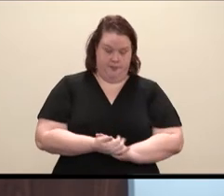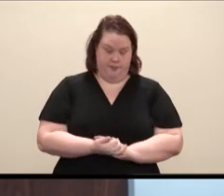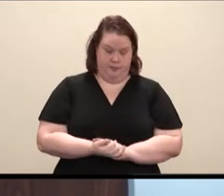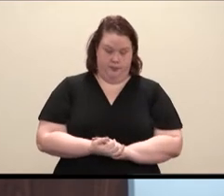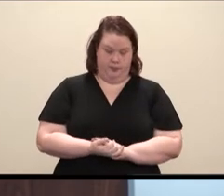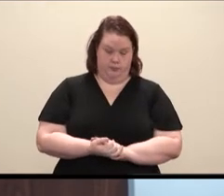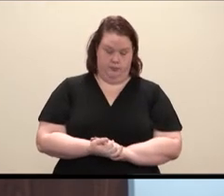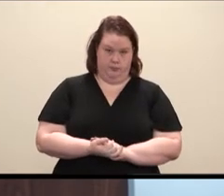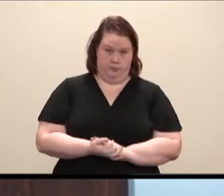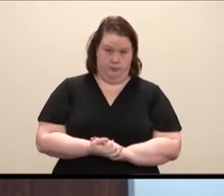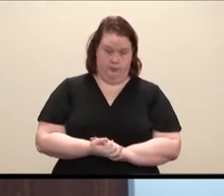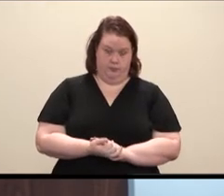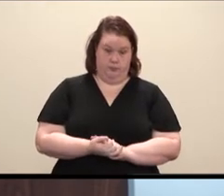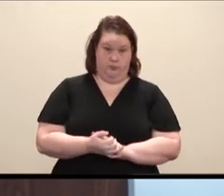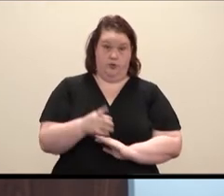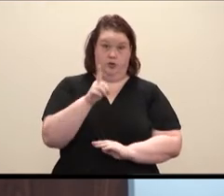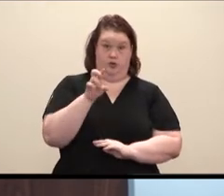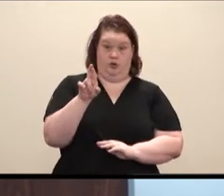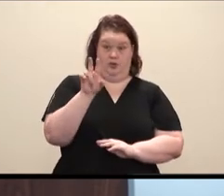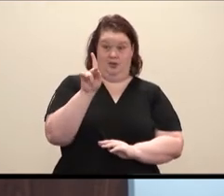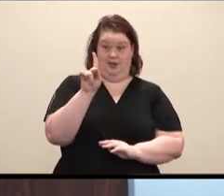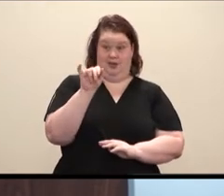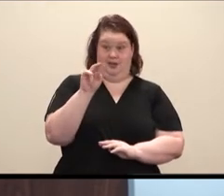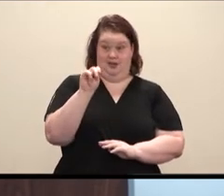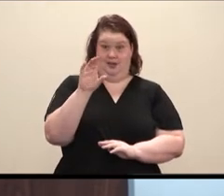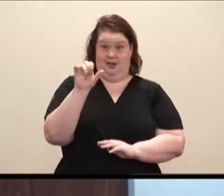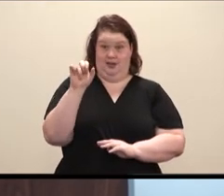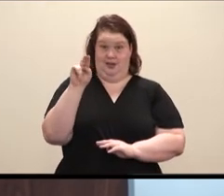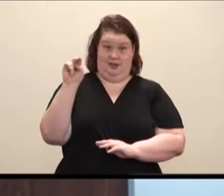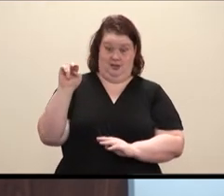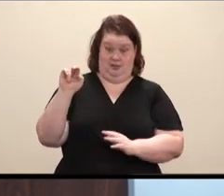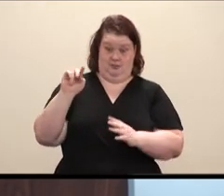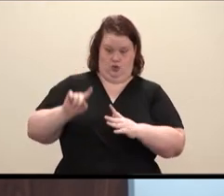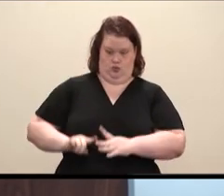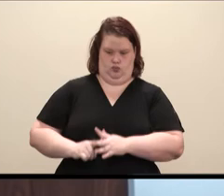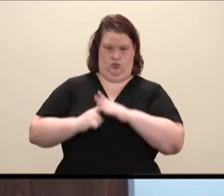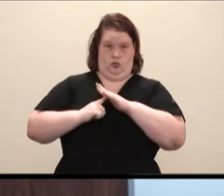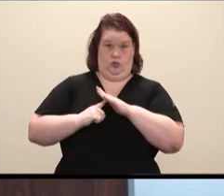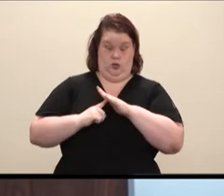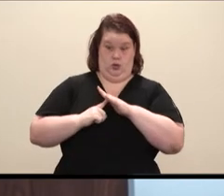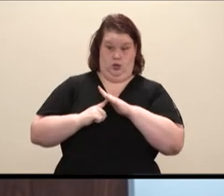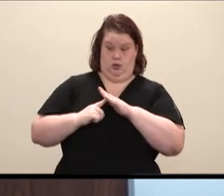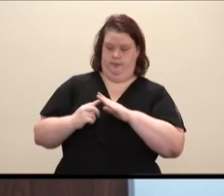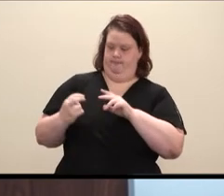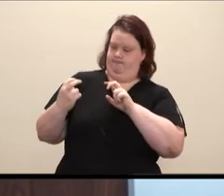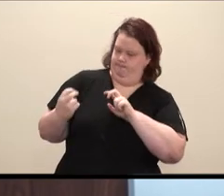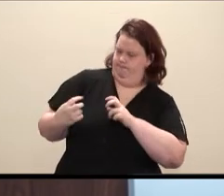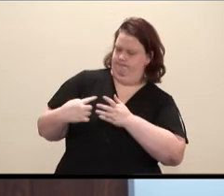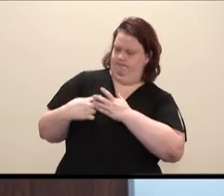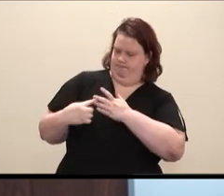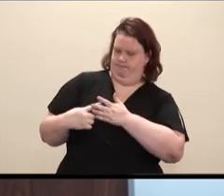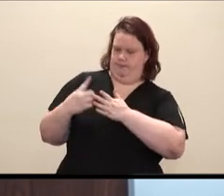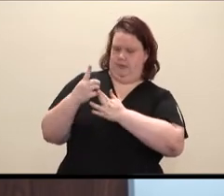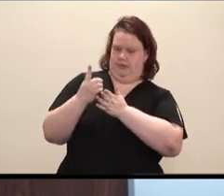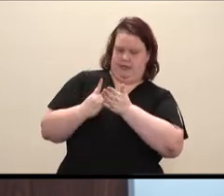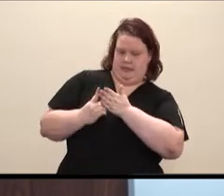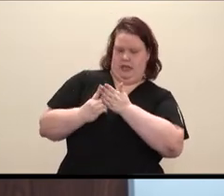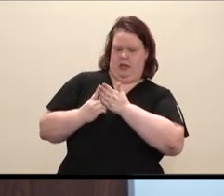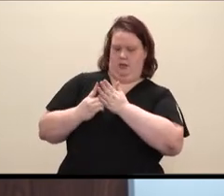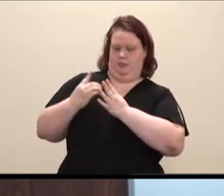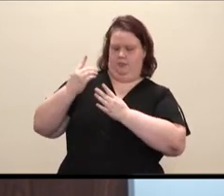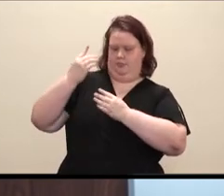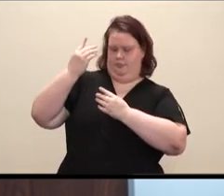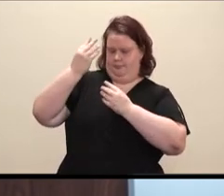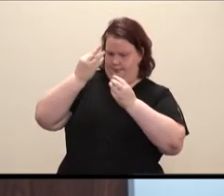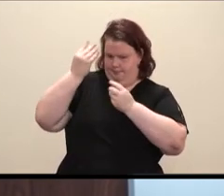Back, we had a meeting when Dr. King Cannon arrived and we talked about the design thinking process, and this idea